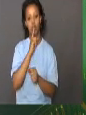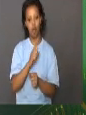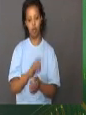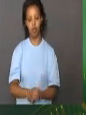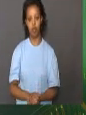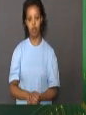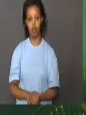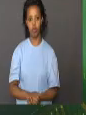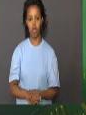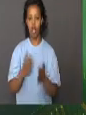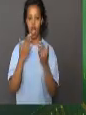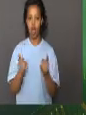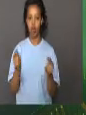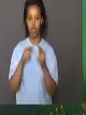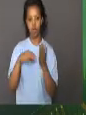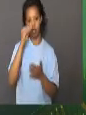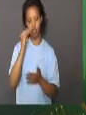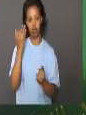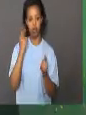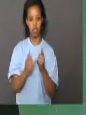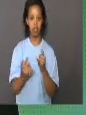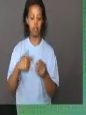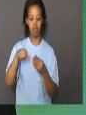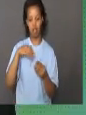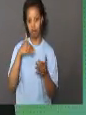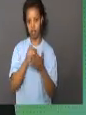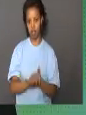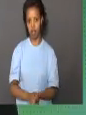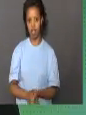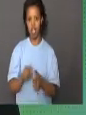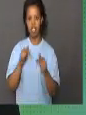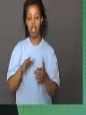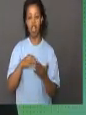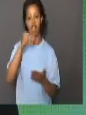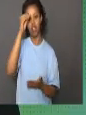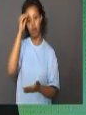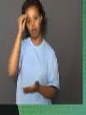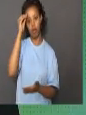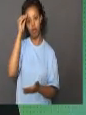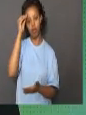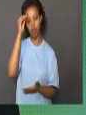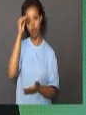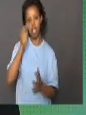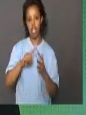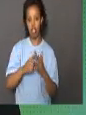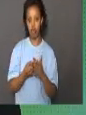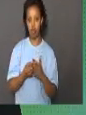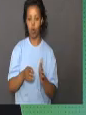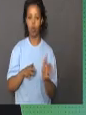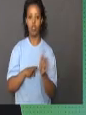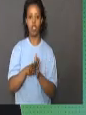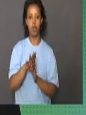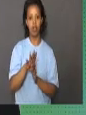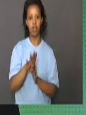We have reached the end of our lesson. Today, we started to learn about